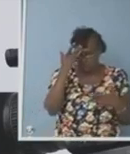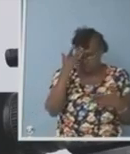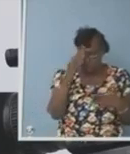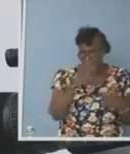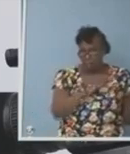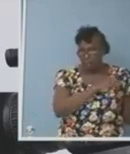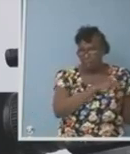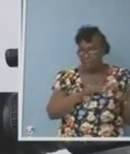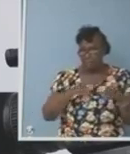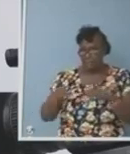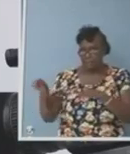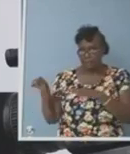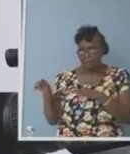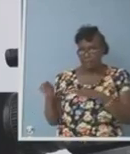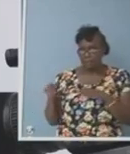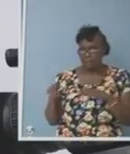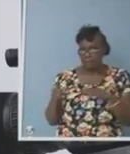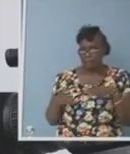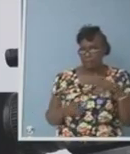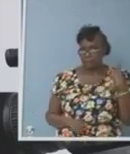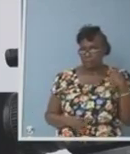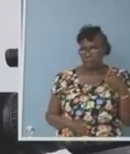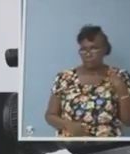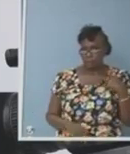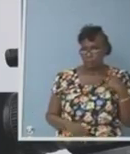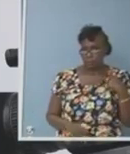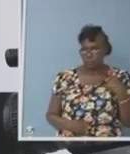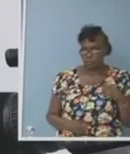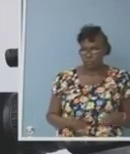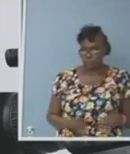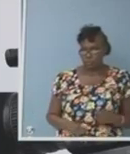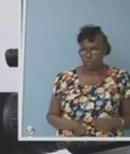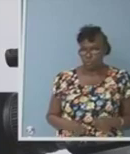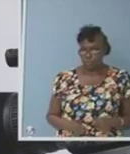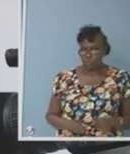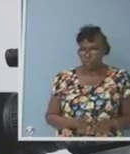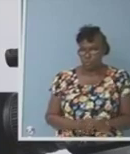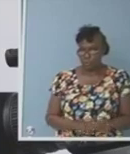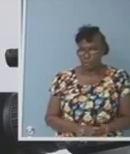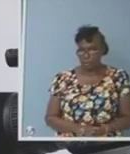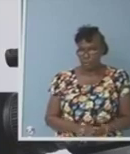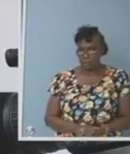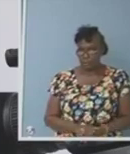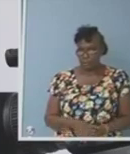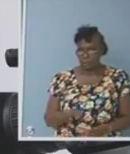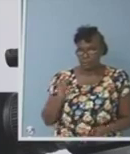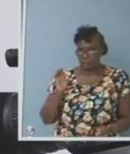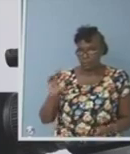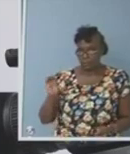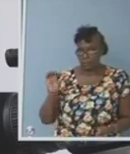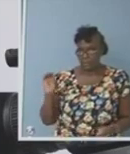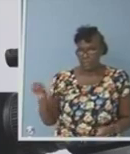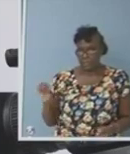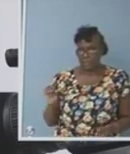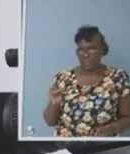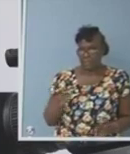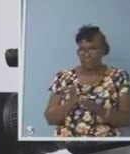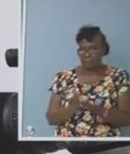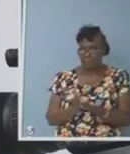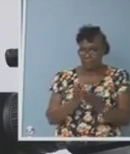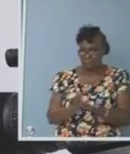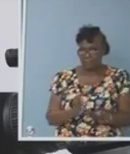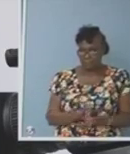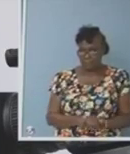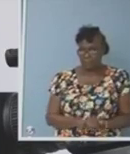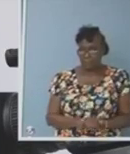to Trinidad. We are told on a Coast Guard vessel. Is there any consideration that persons who are